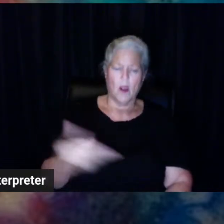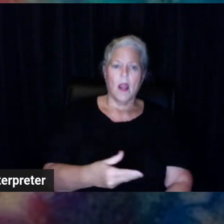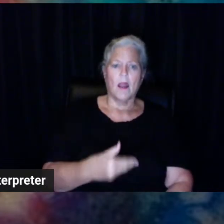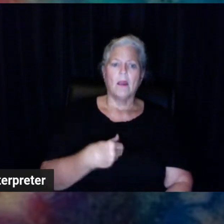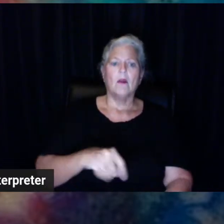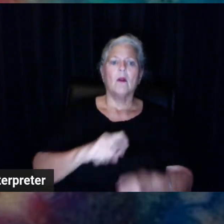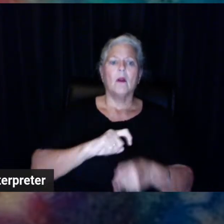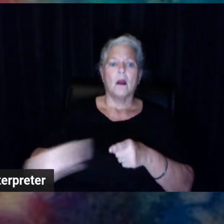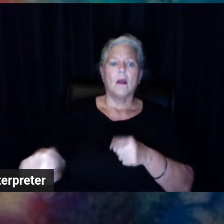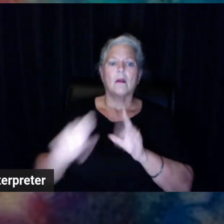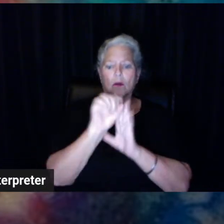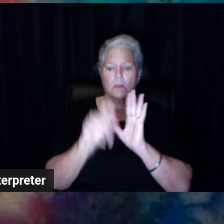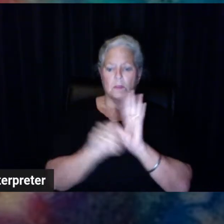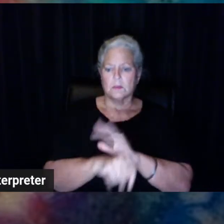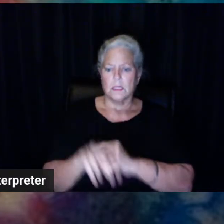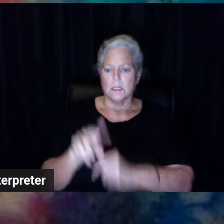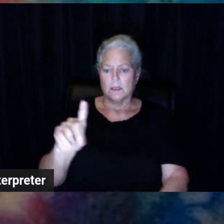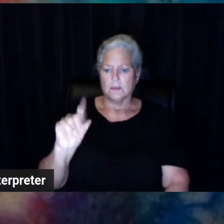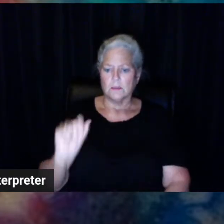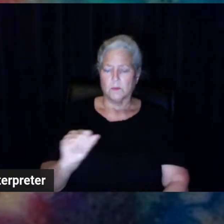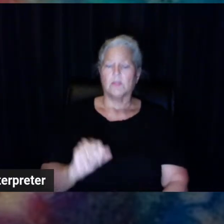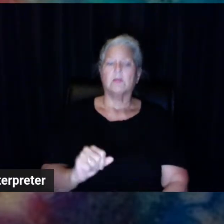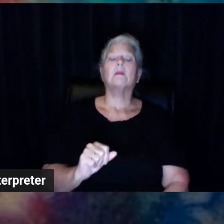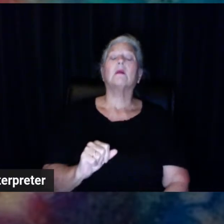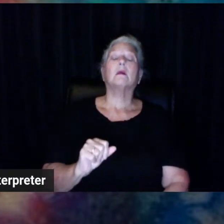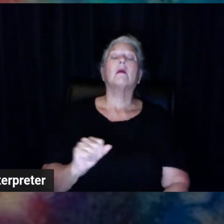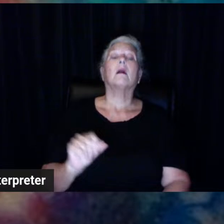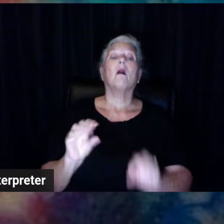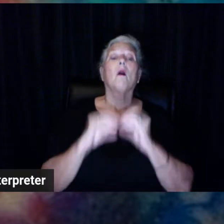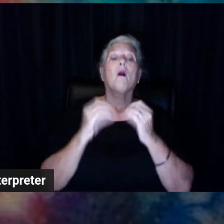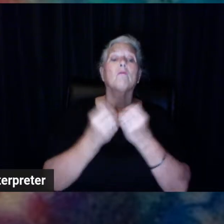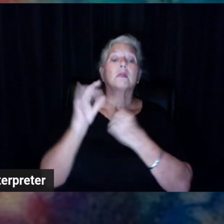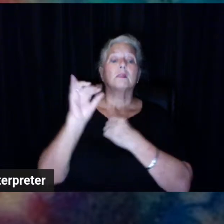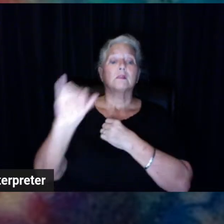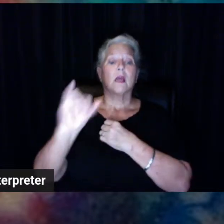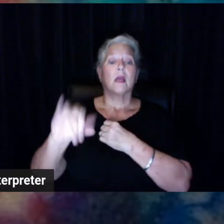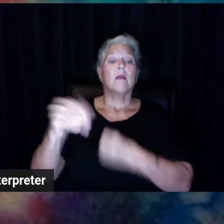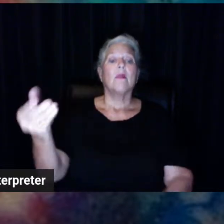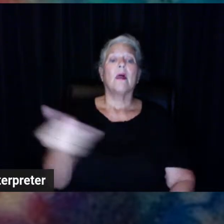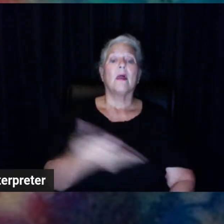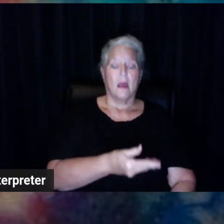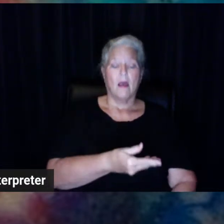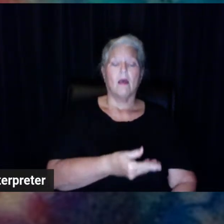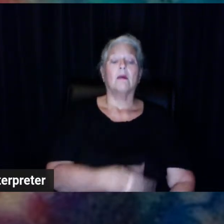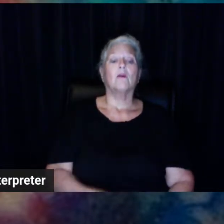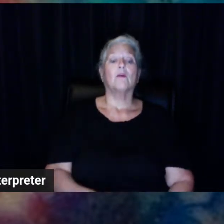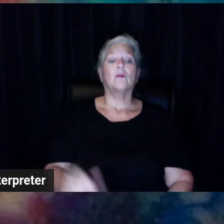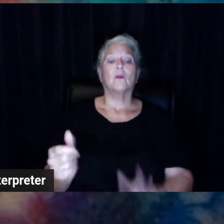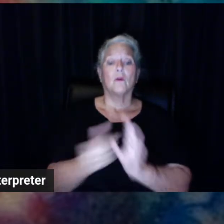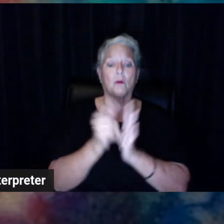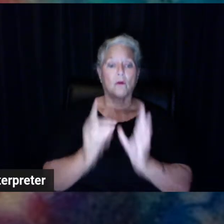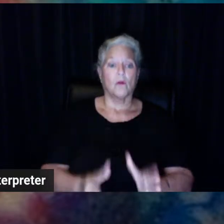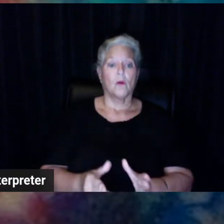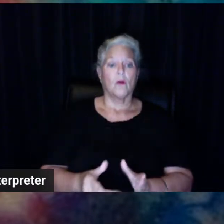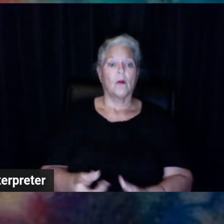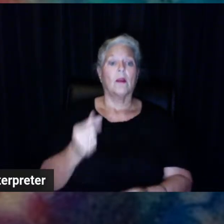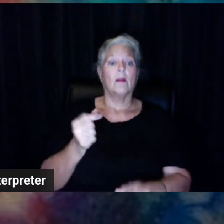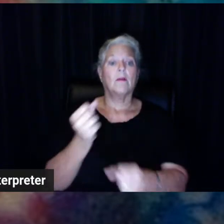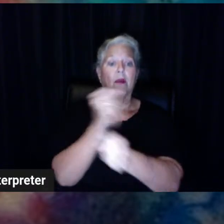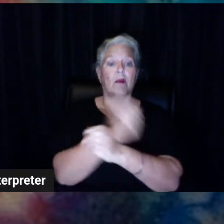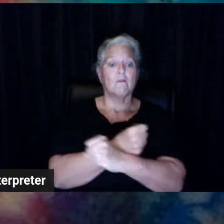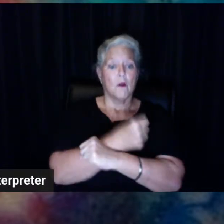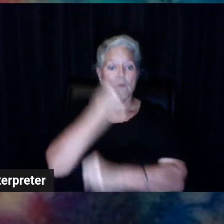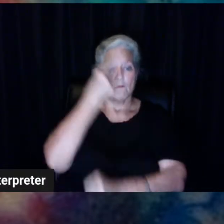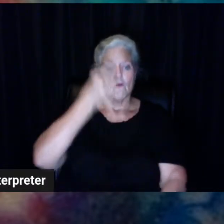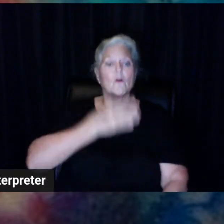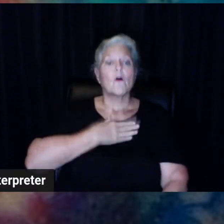state disability office and they hired an attorney. And they fought for my rights to be educated because the department said if my hearing